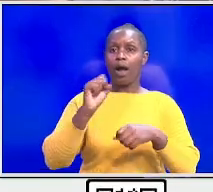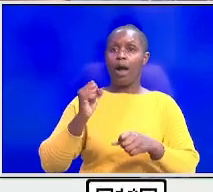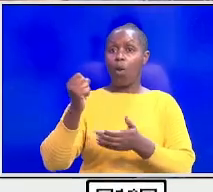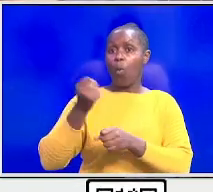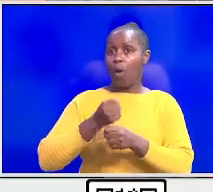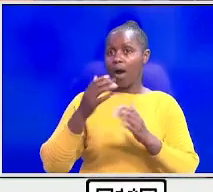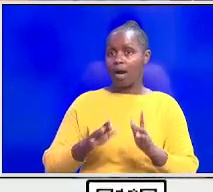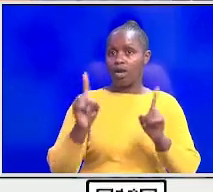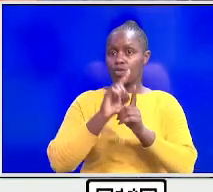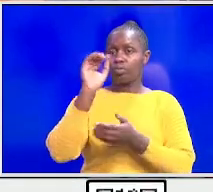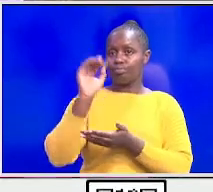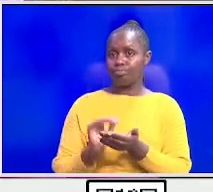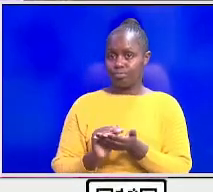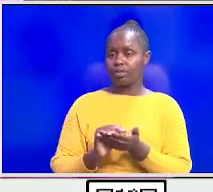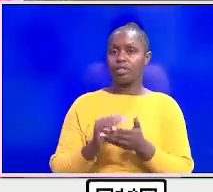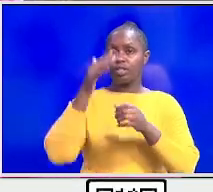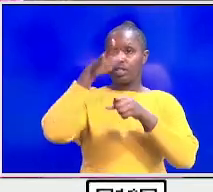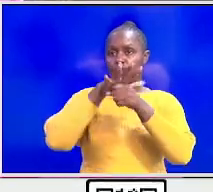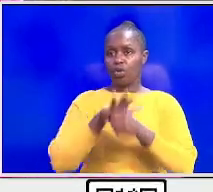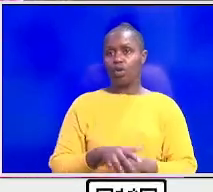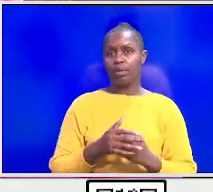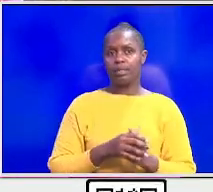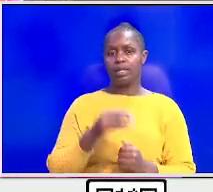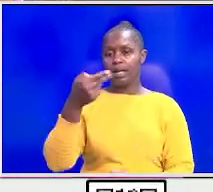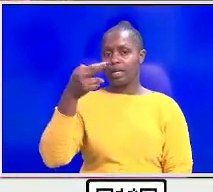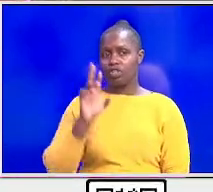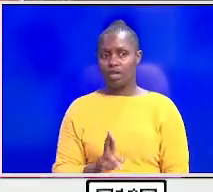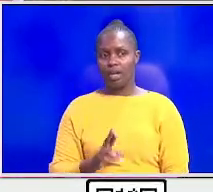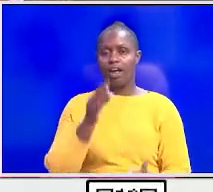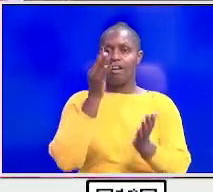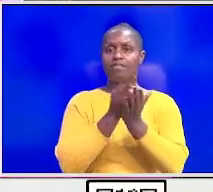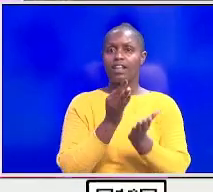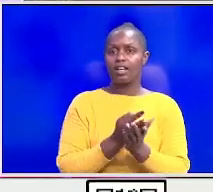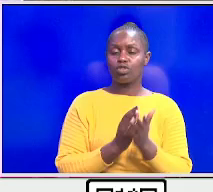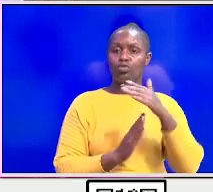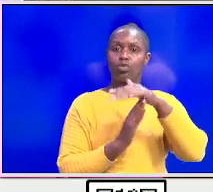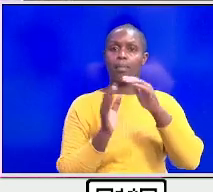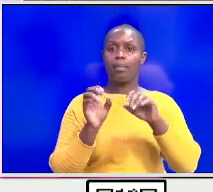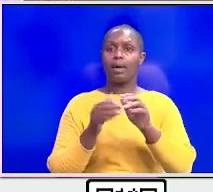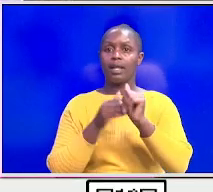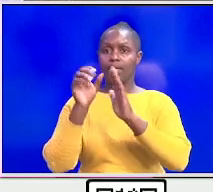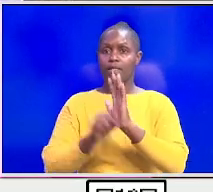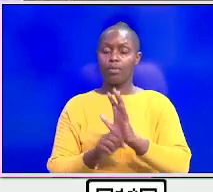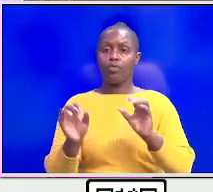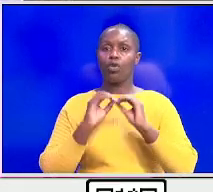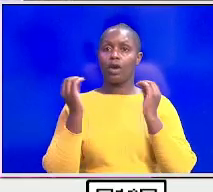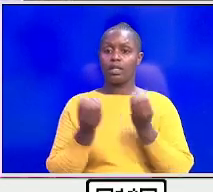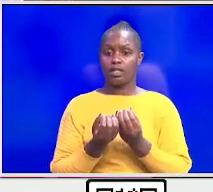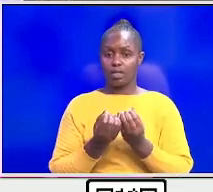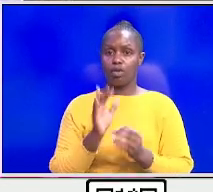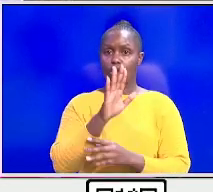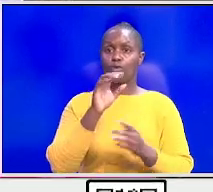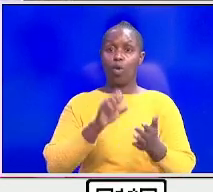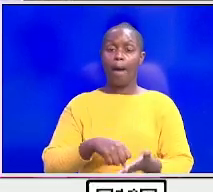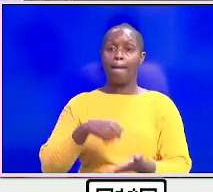reduce stigma surrounding mental health. HR, as finance, as the top leadership of an organization, in your budget